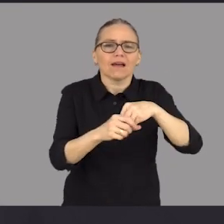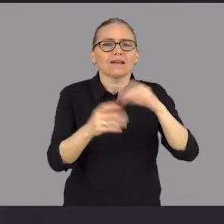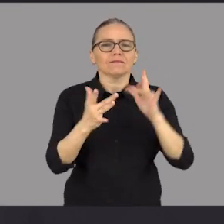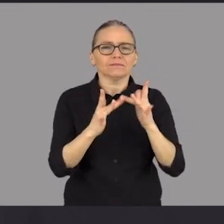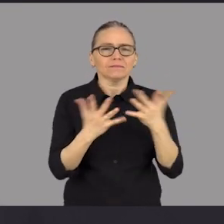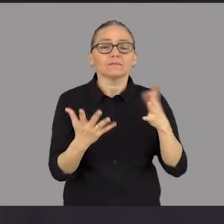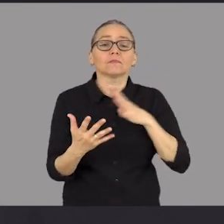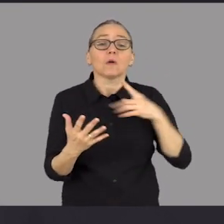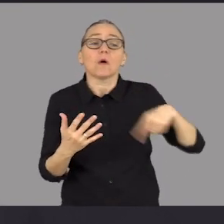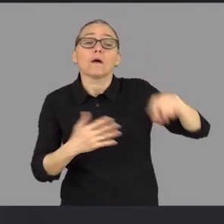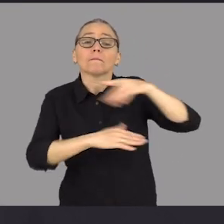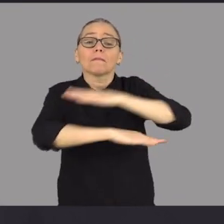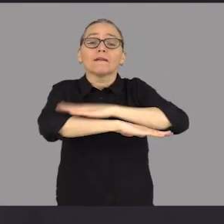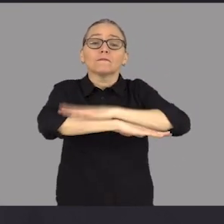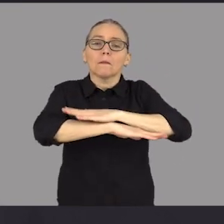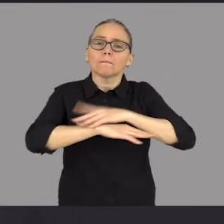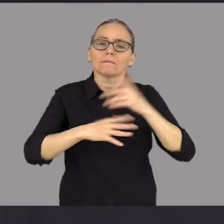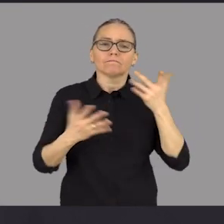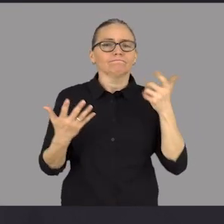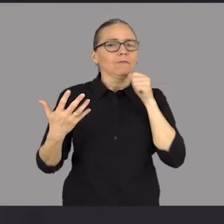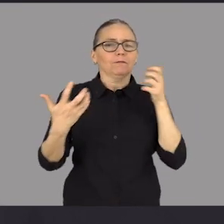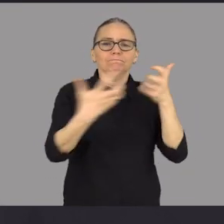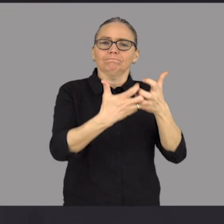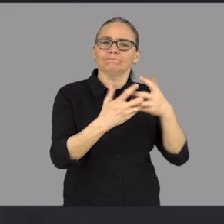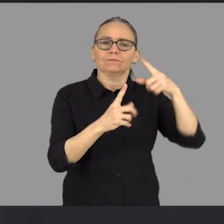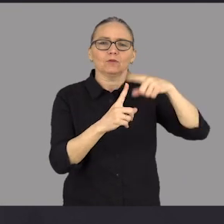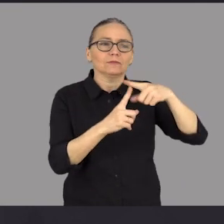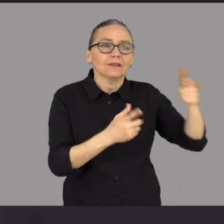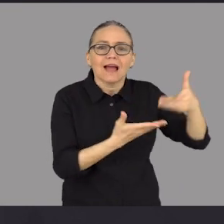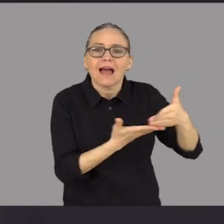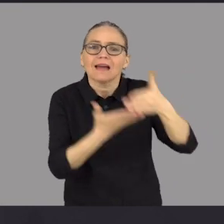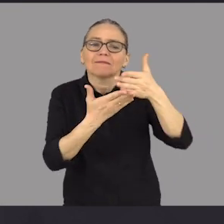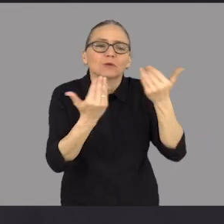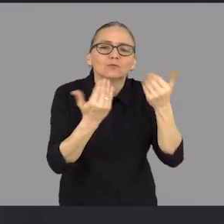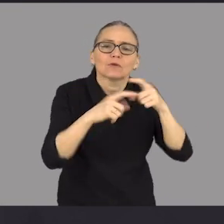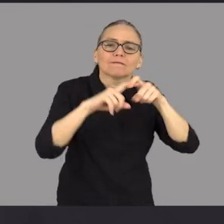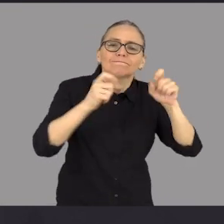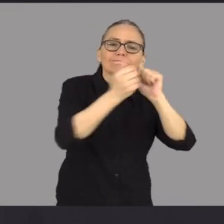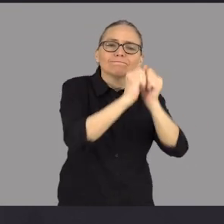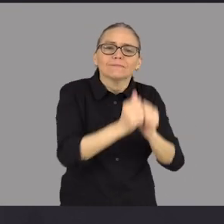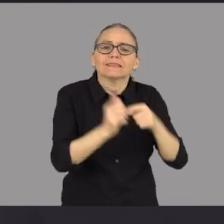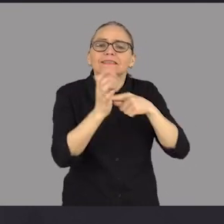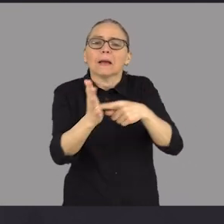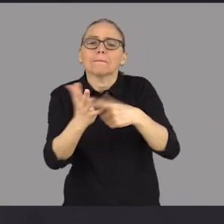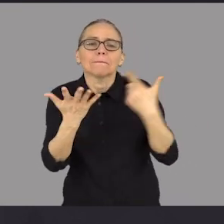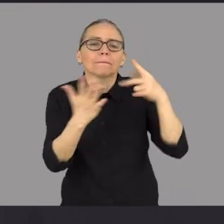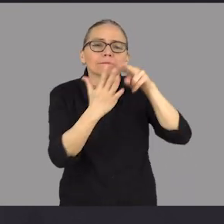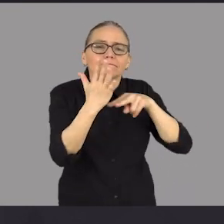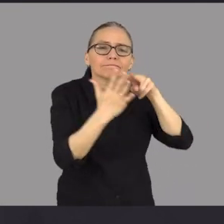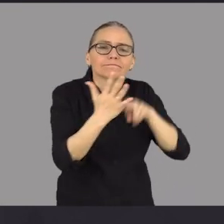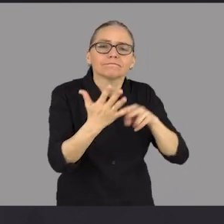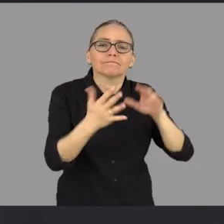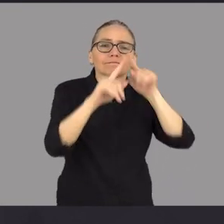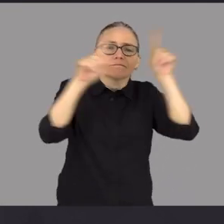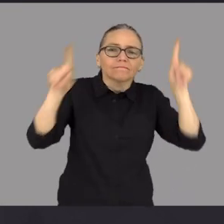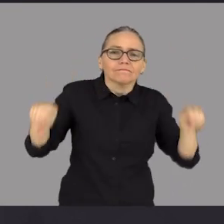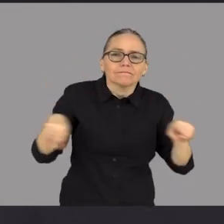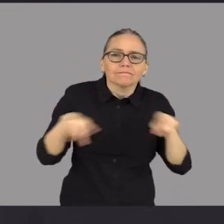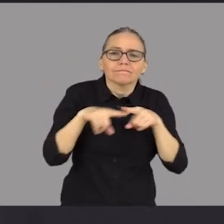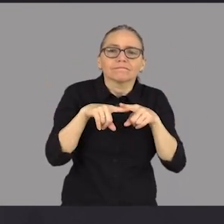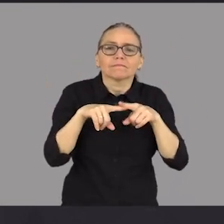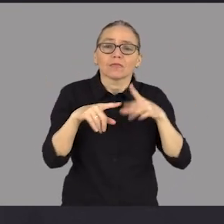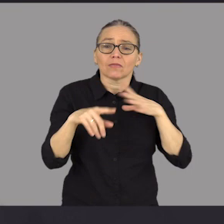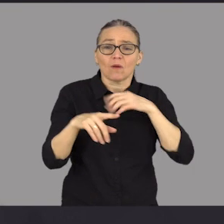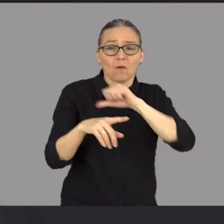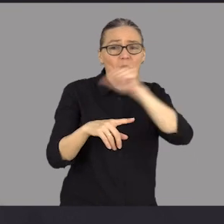can easily navigate the online application systems you're using. Some platforms might not be